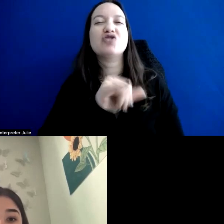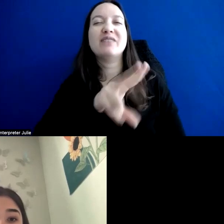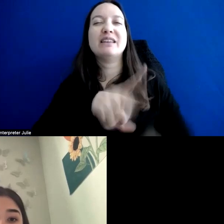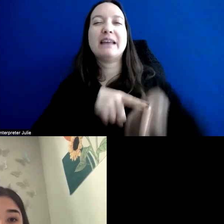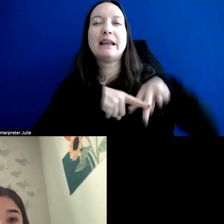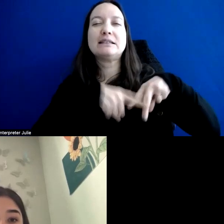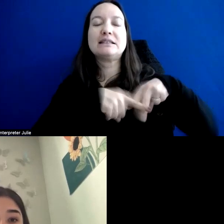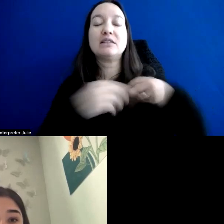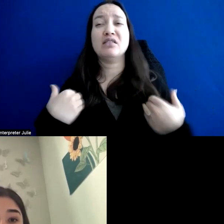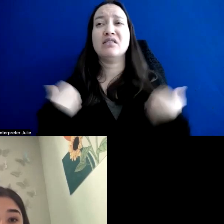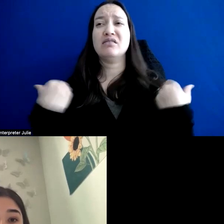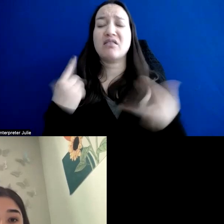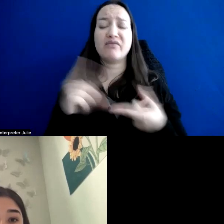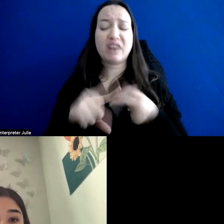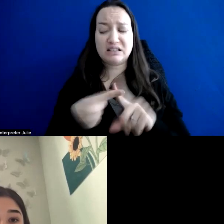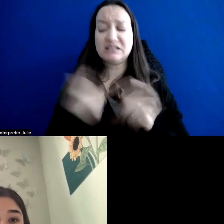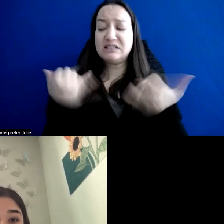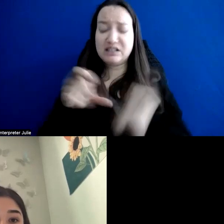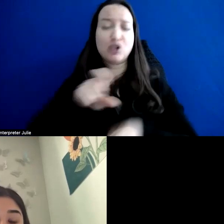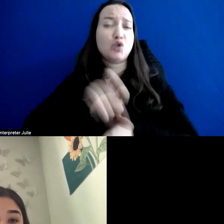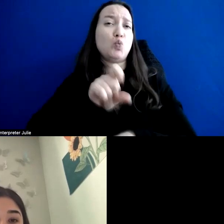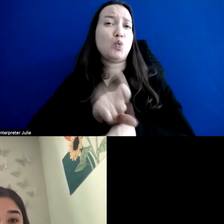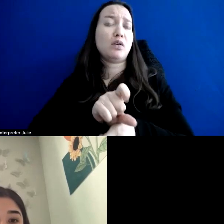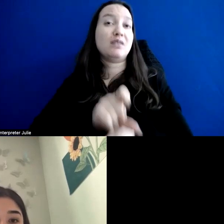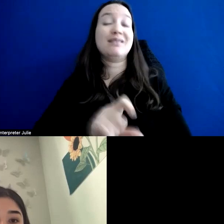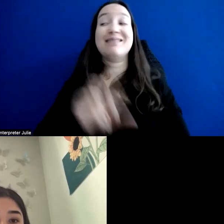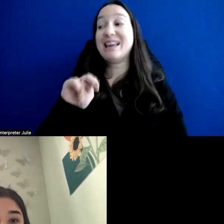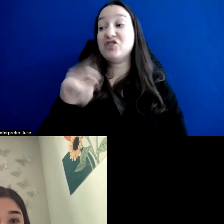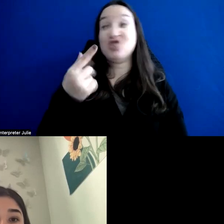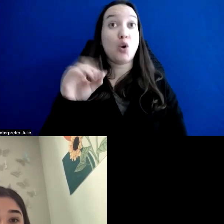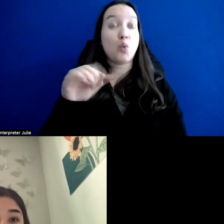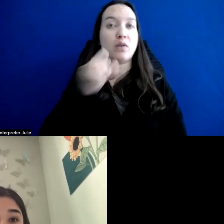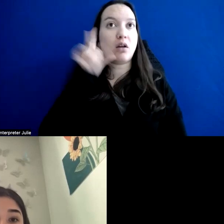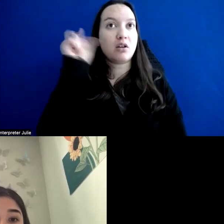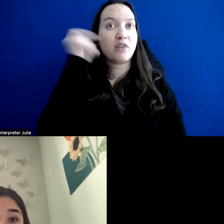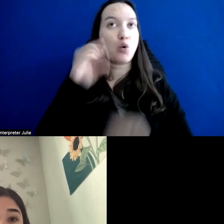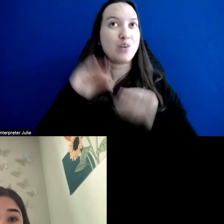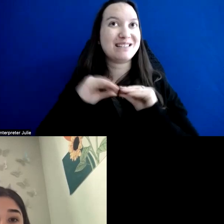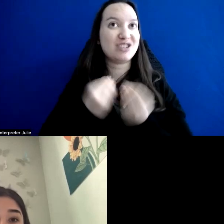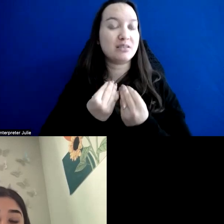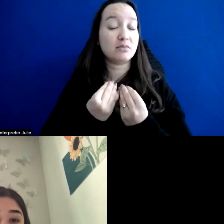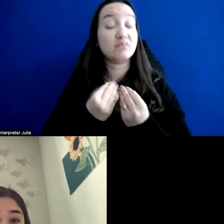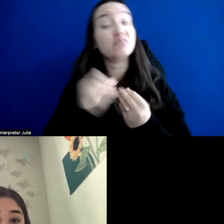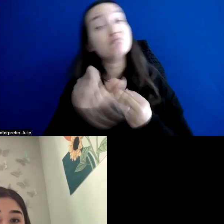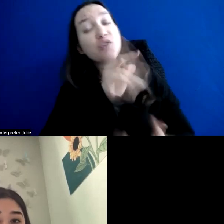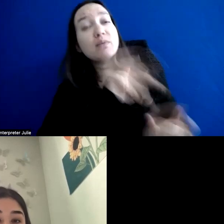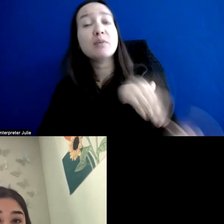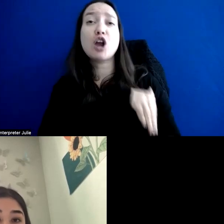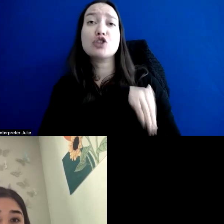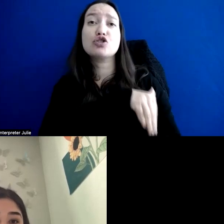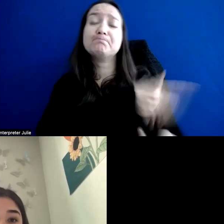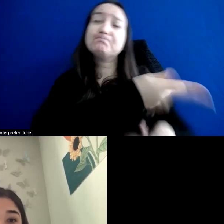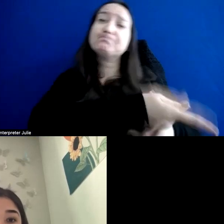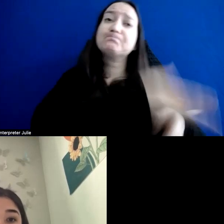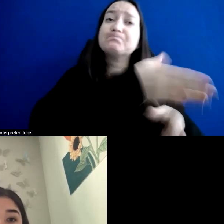have younger friends who are still working in non-government organizations, and others who are doctors and